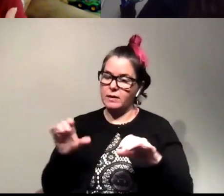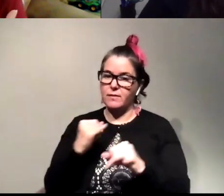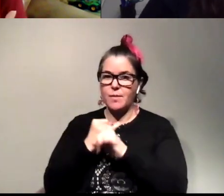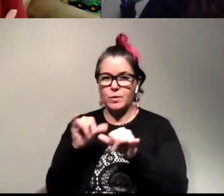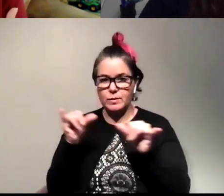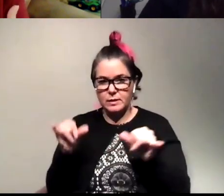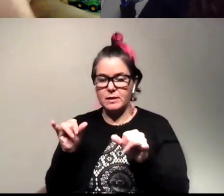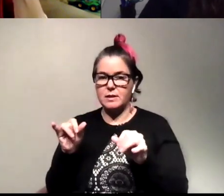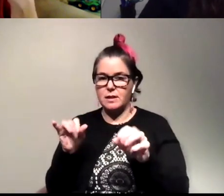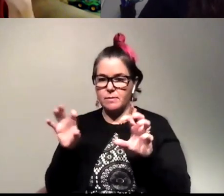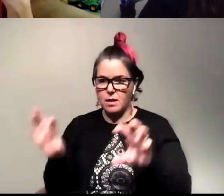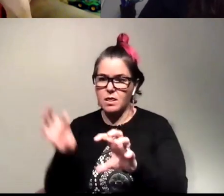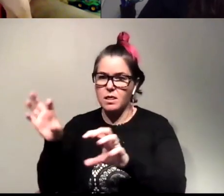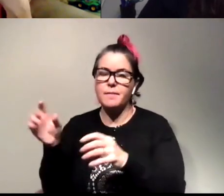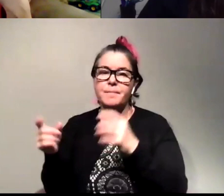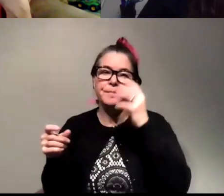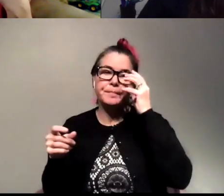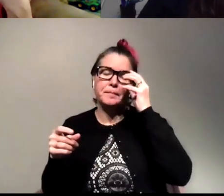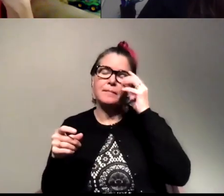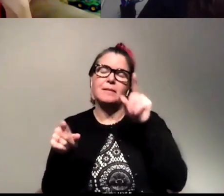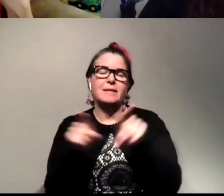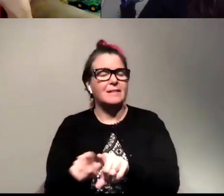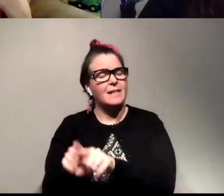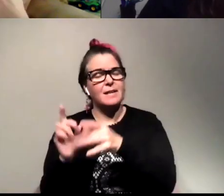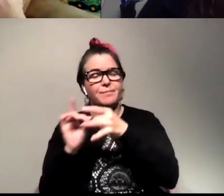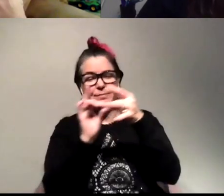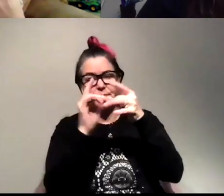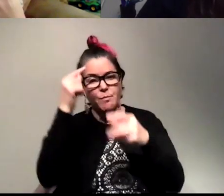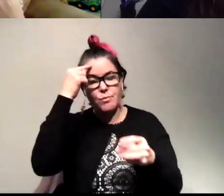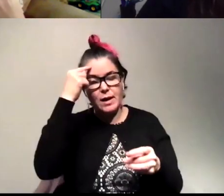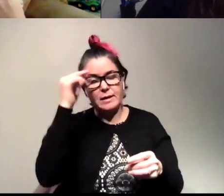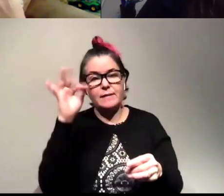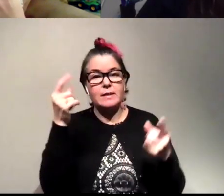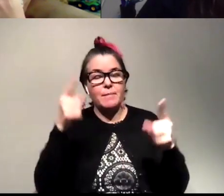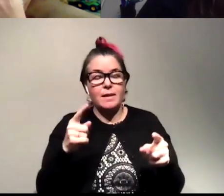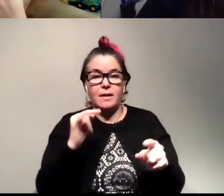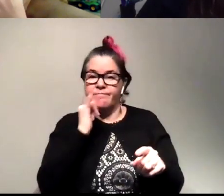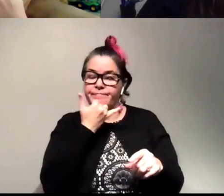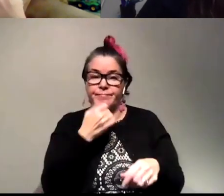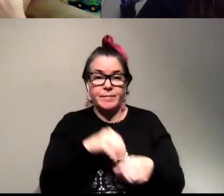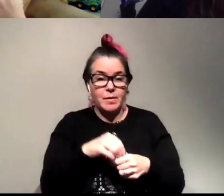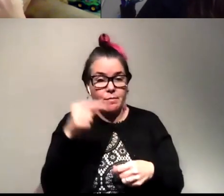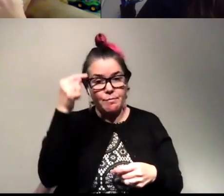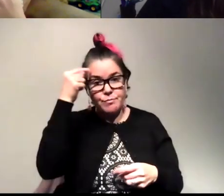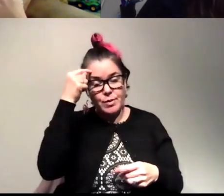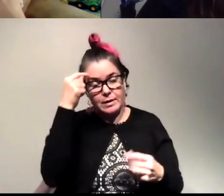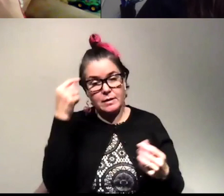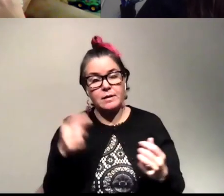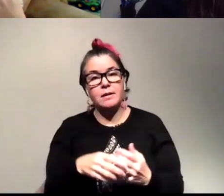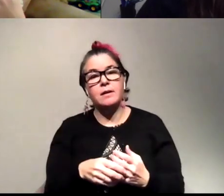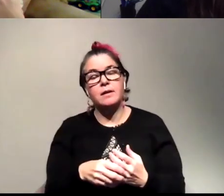getting worked up about it? So the same thing happens in the brain. If there is something going wrong in the brain, I have